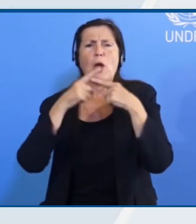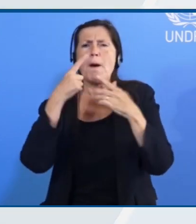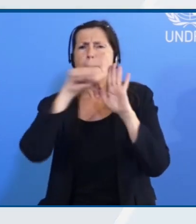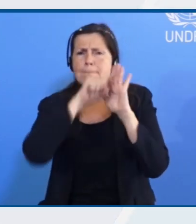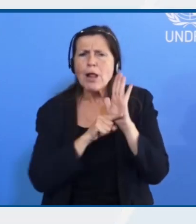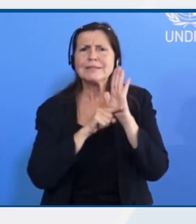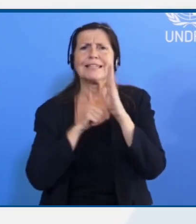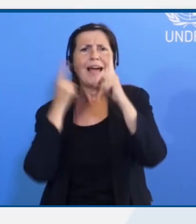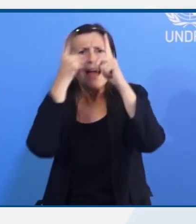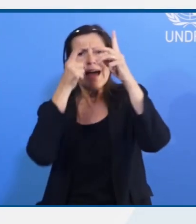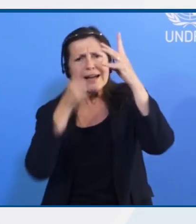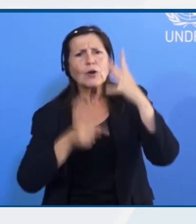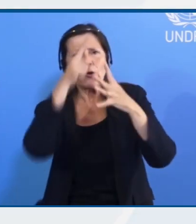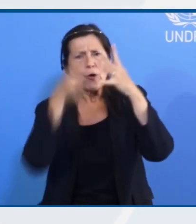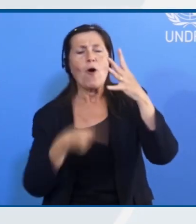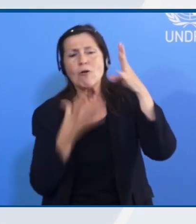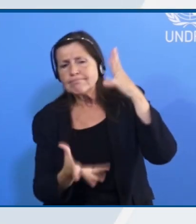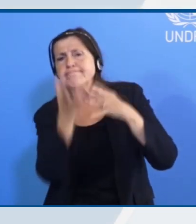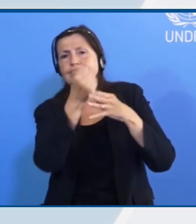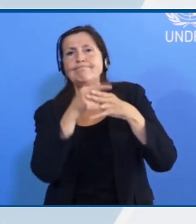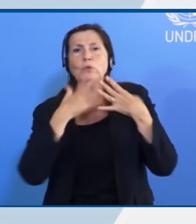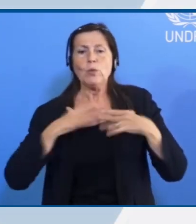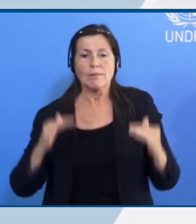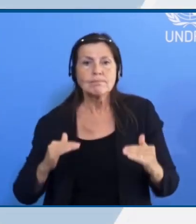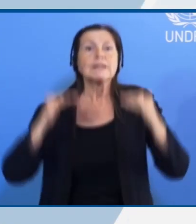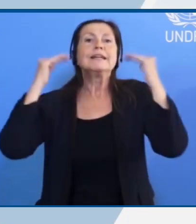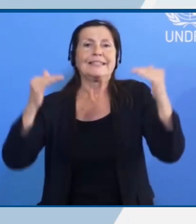prosieguo della sezione tematica. Grazie a tutti.